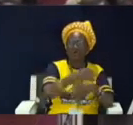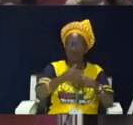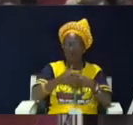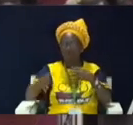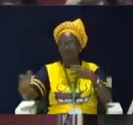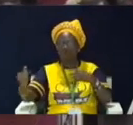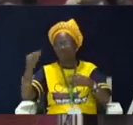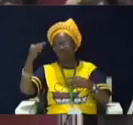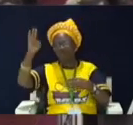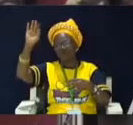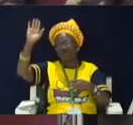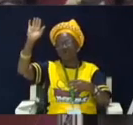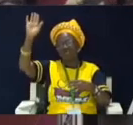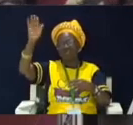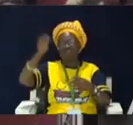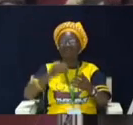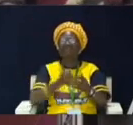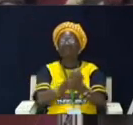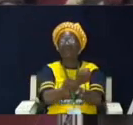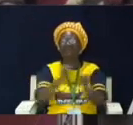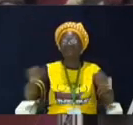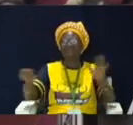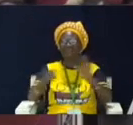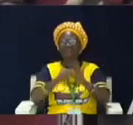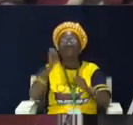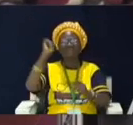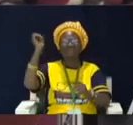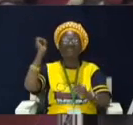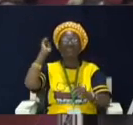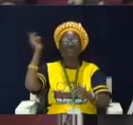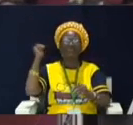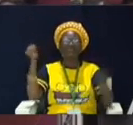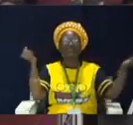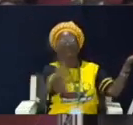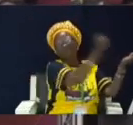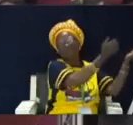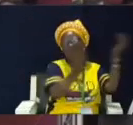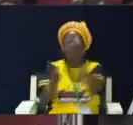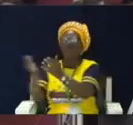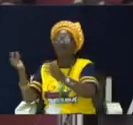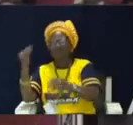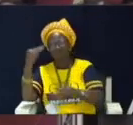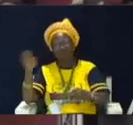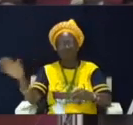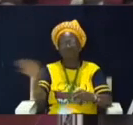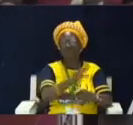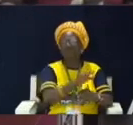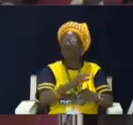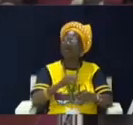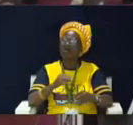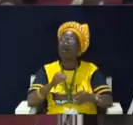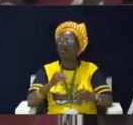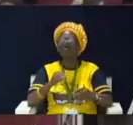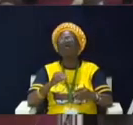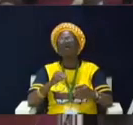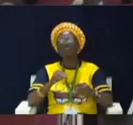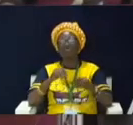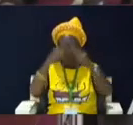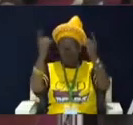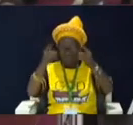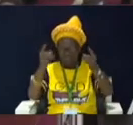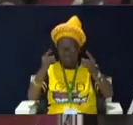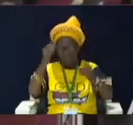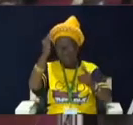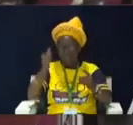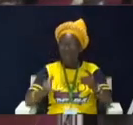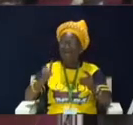It was bruised for your iniquities. It is by his stripes you are healed. And all